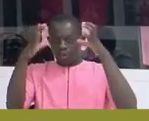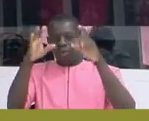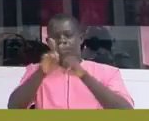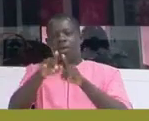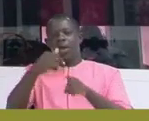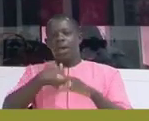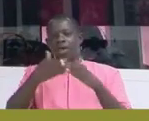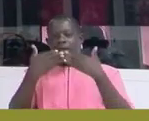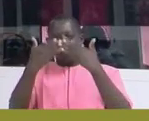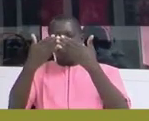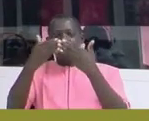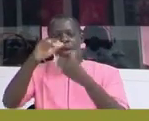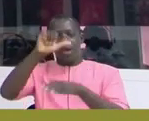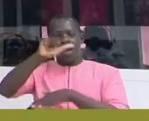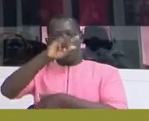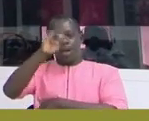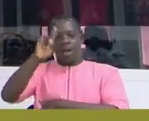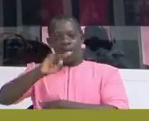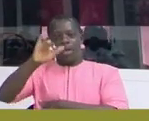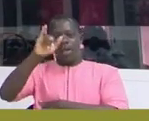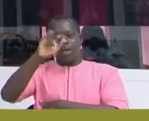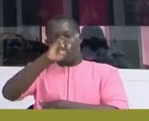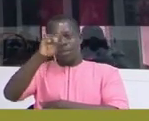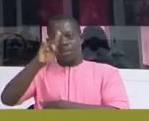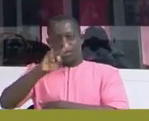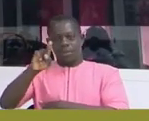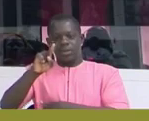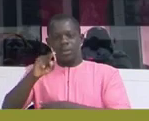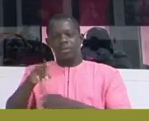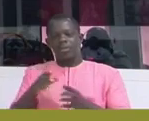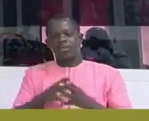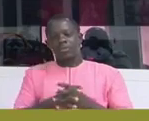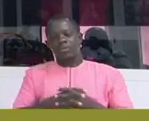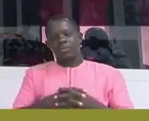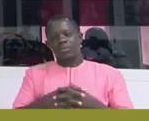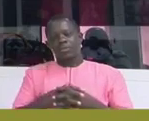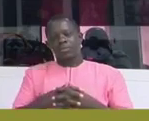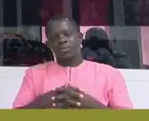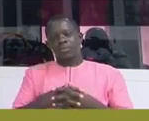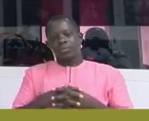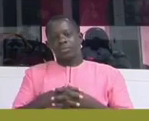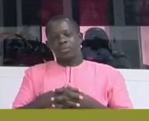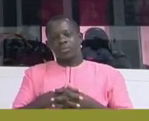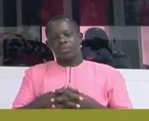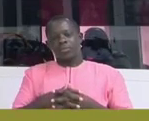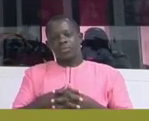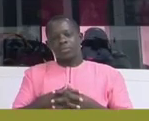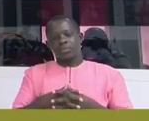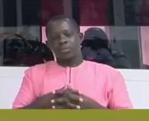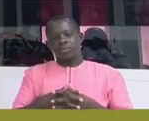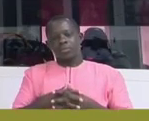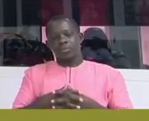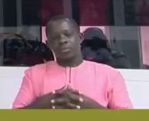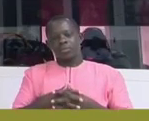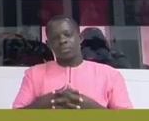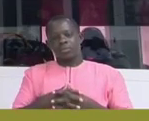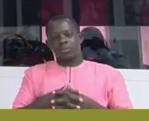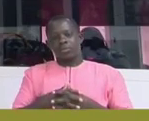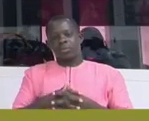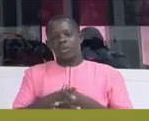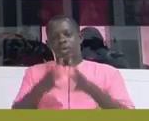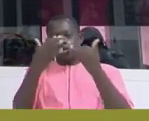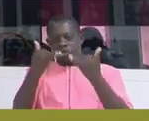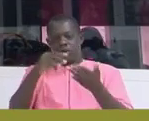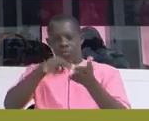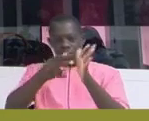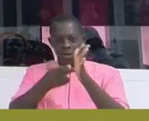and also the problem I told I did not hide anything from him. Okay. So you guys